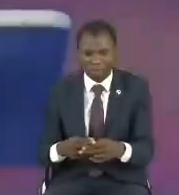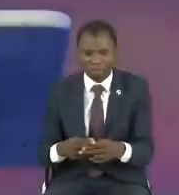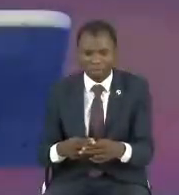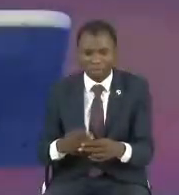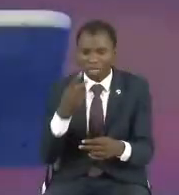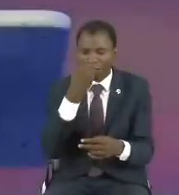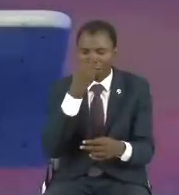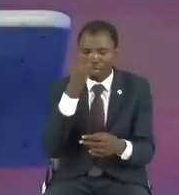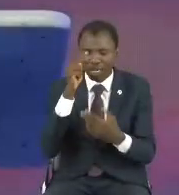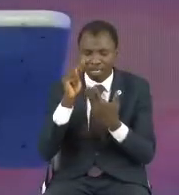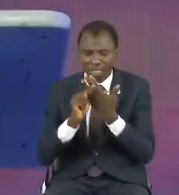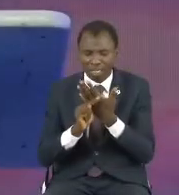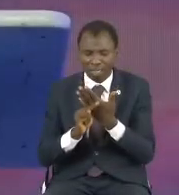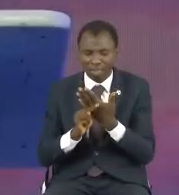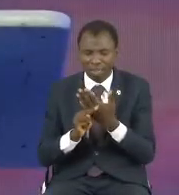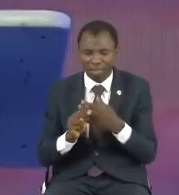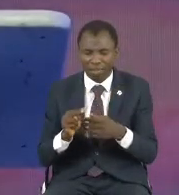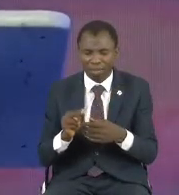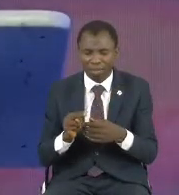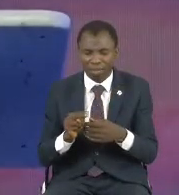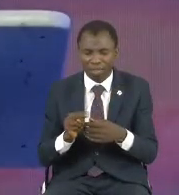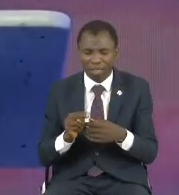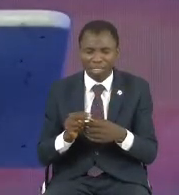Blindness, glaucoma,